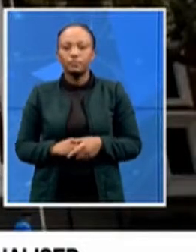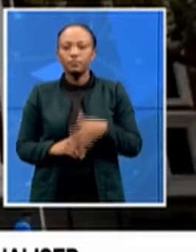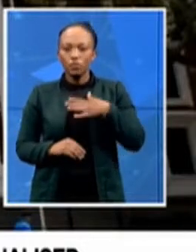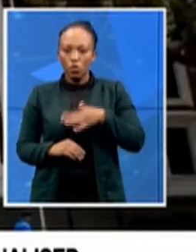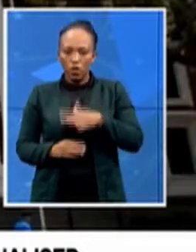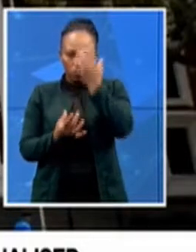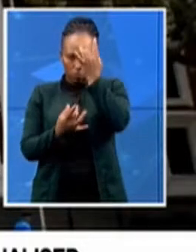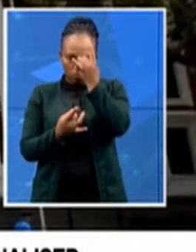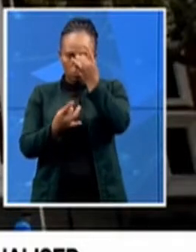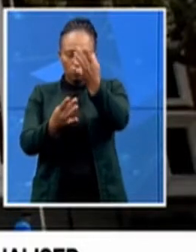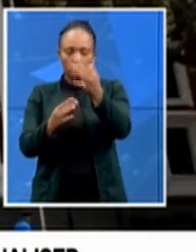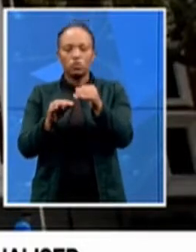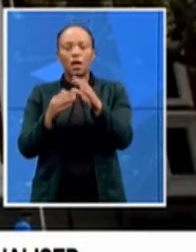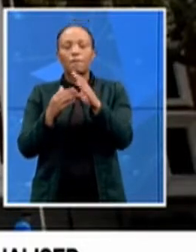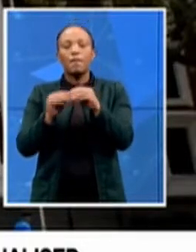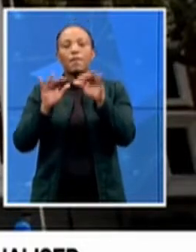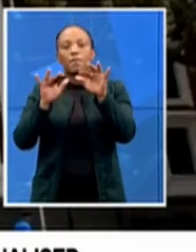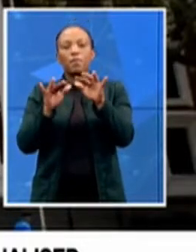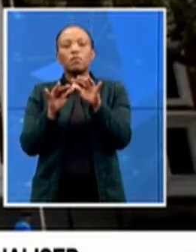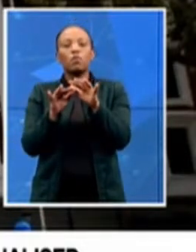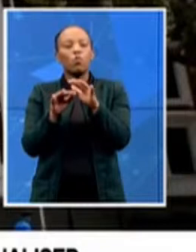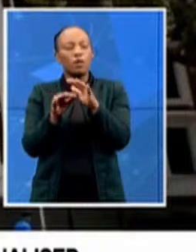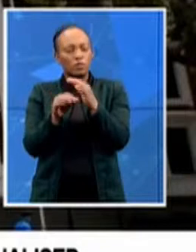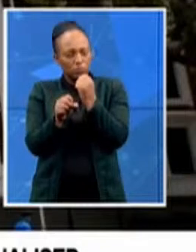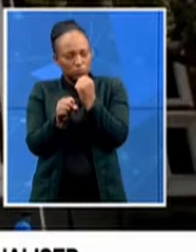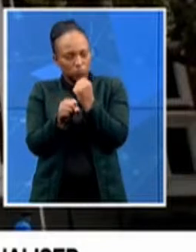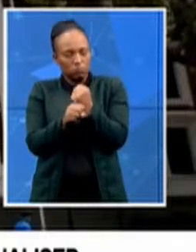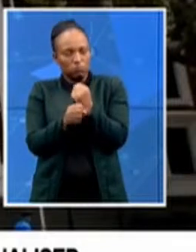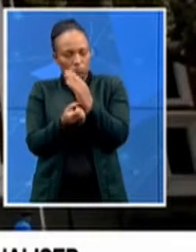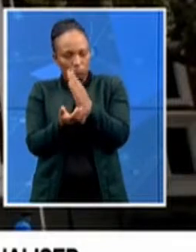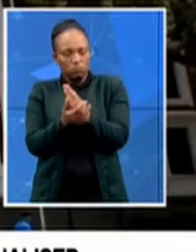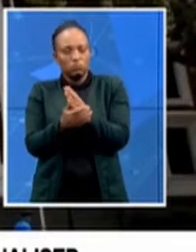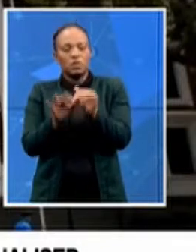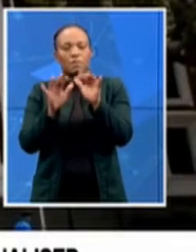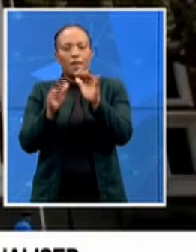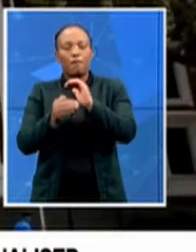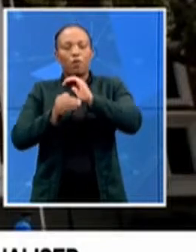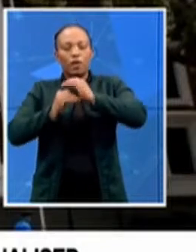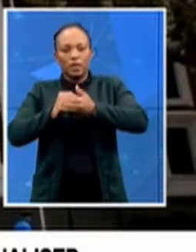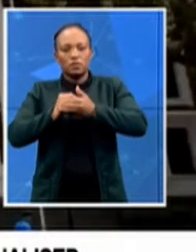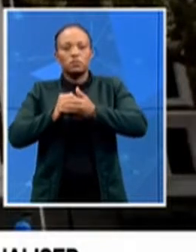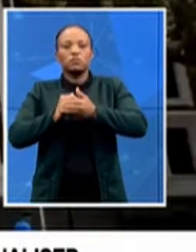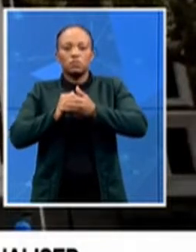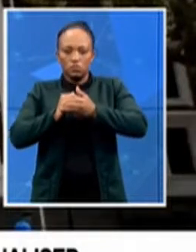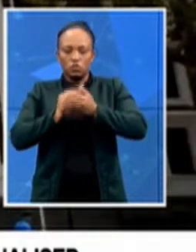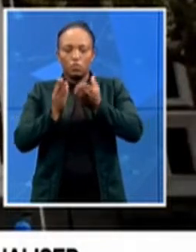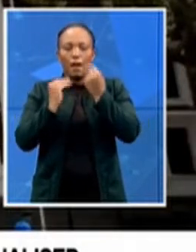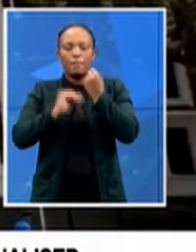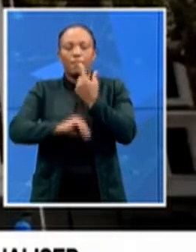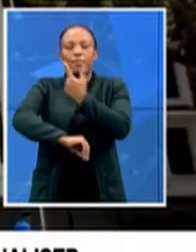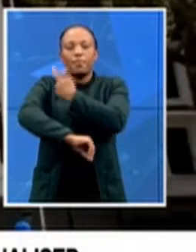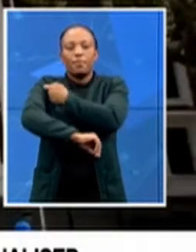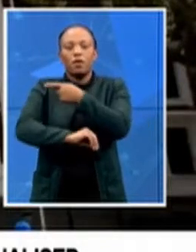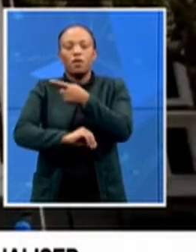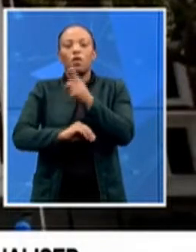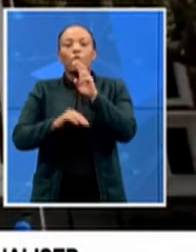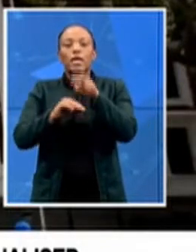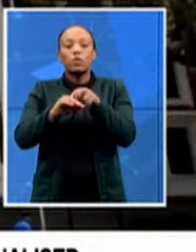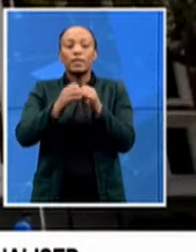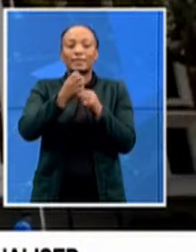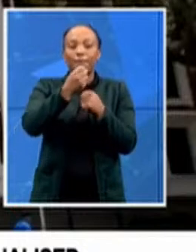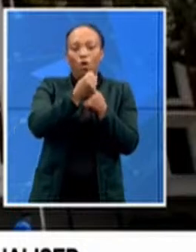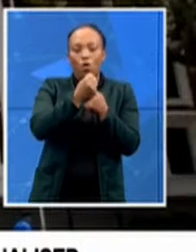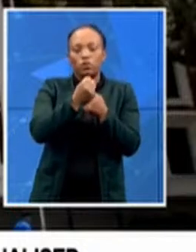sure that the public can be protected. What we need is just the support, cooperation, make sure that more and more people, the over